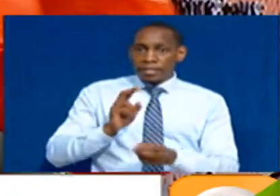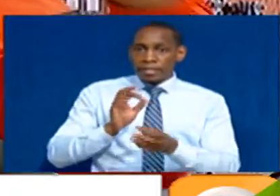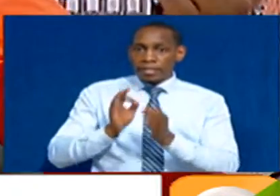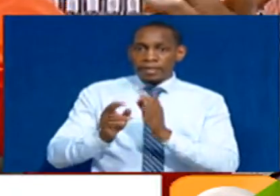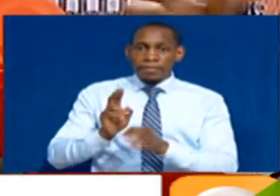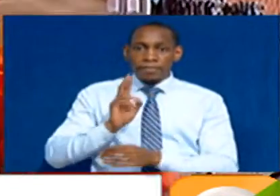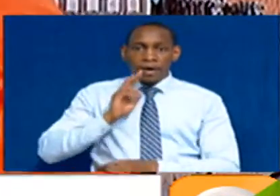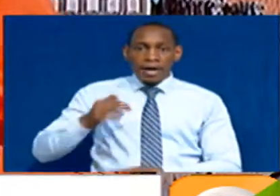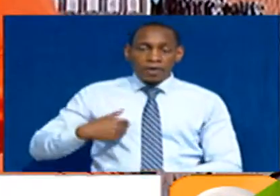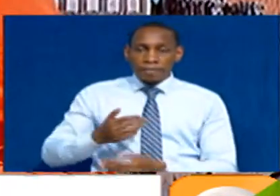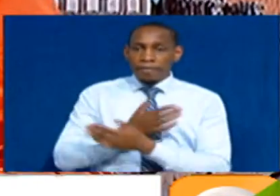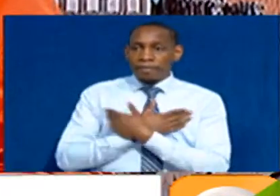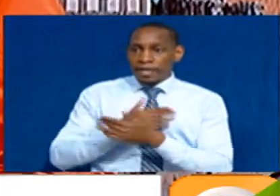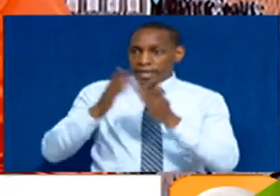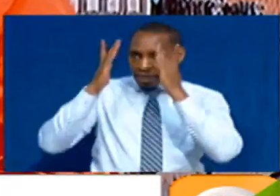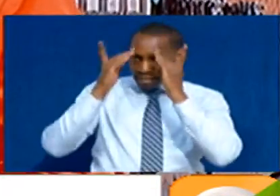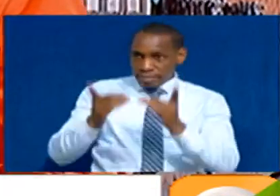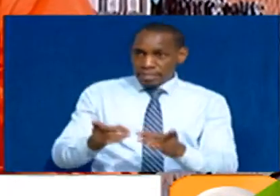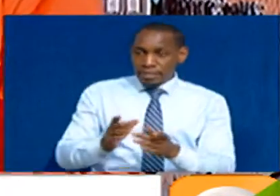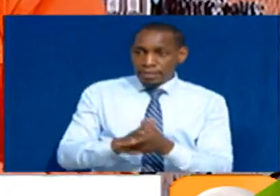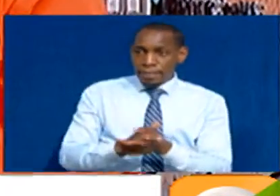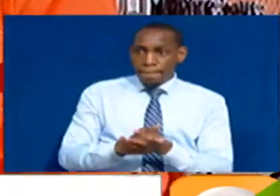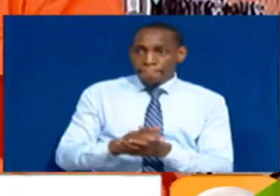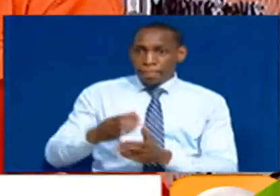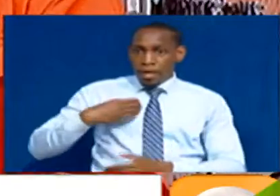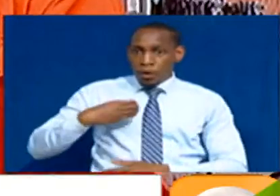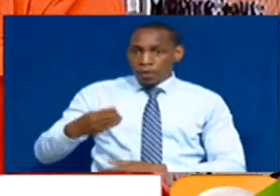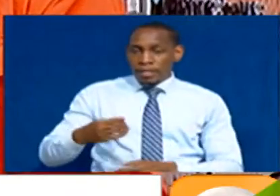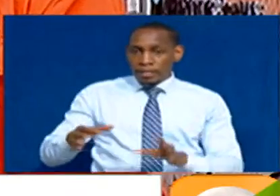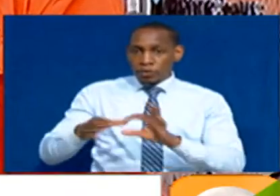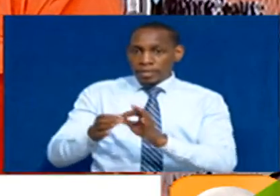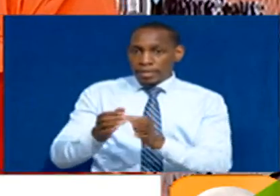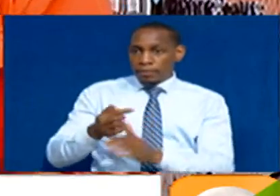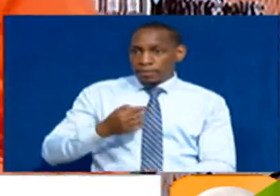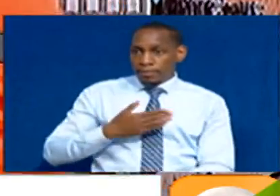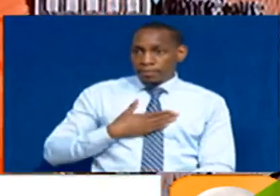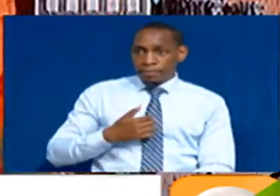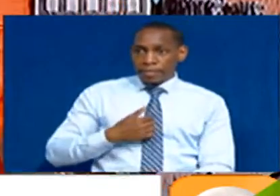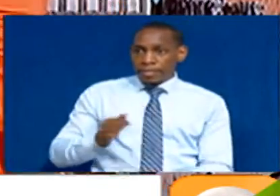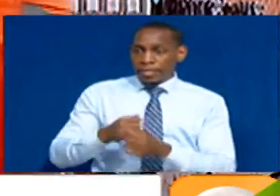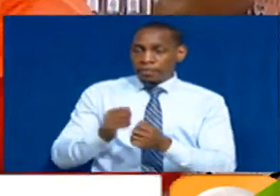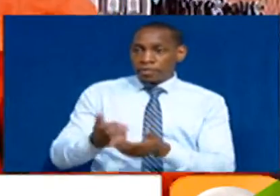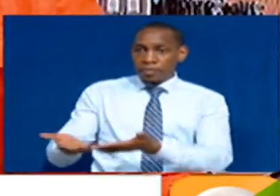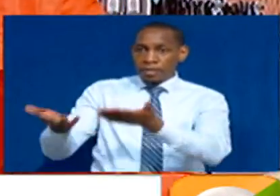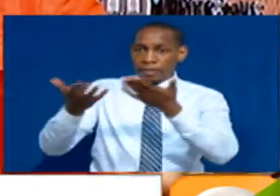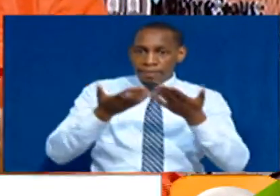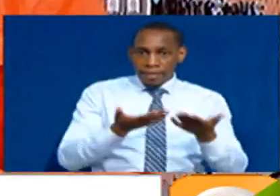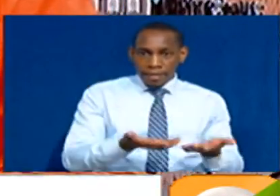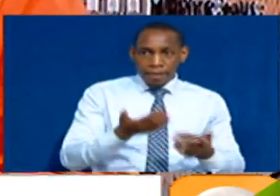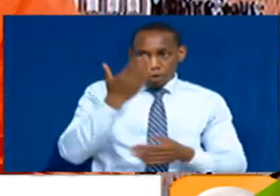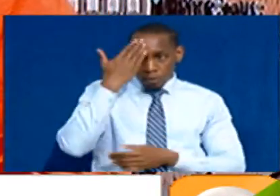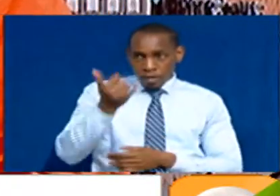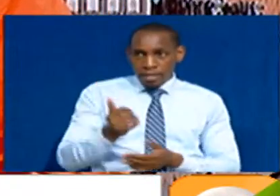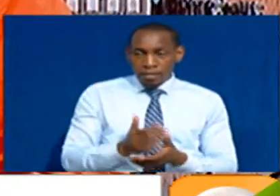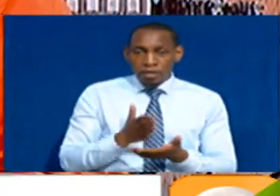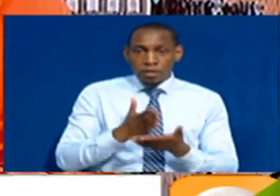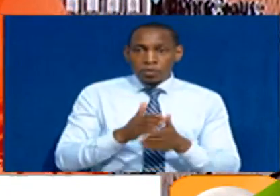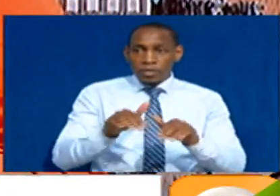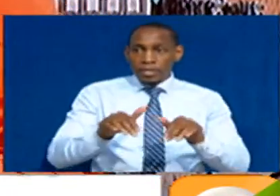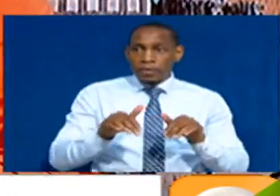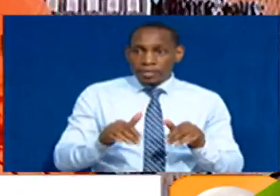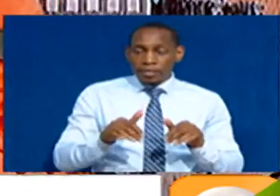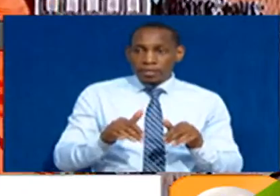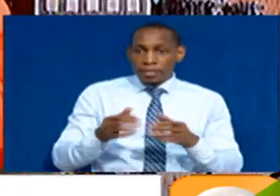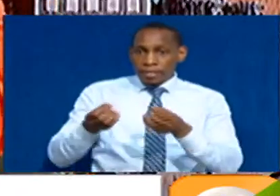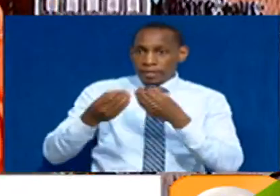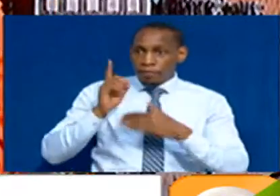if I have a friend who decide to bequeath his wealth to me, I would not say bring it all here, because I'll wait to